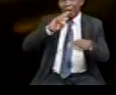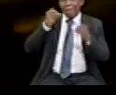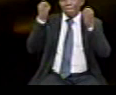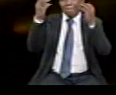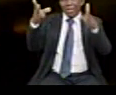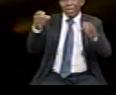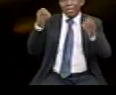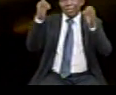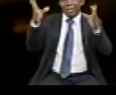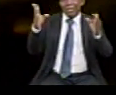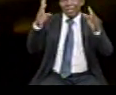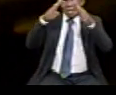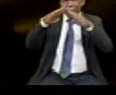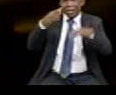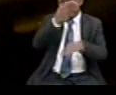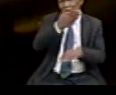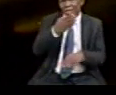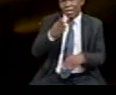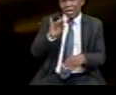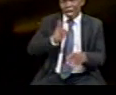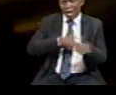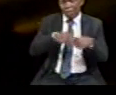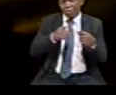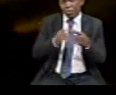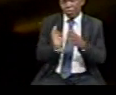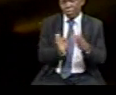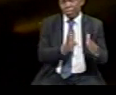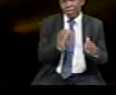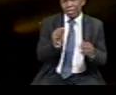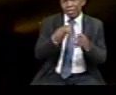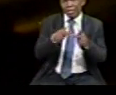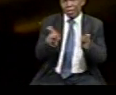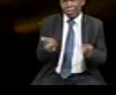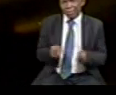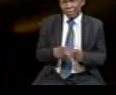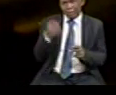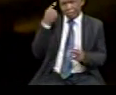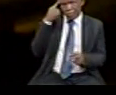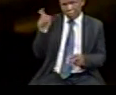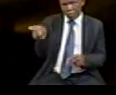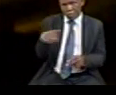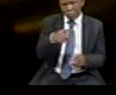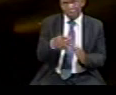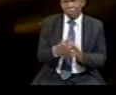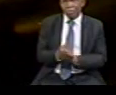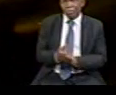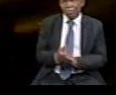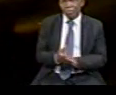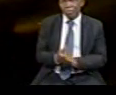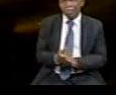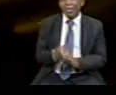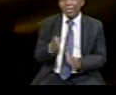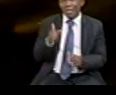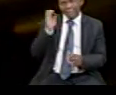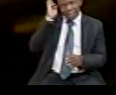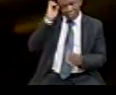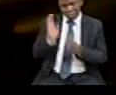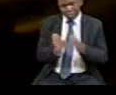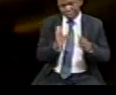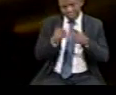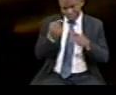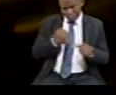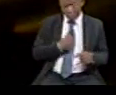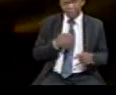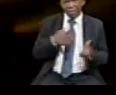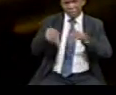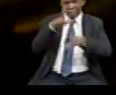have told you, I go to prepare a place for you. I go to prepare a place for you. He's going to prepare a place for me. I don't know